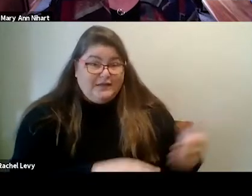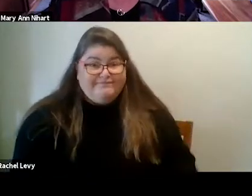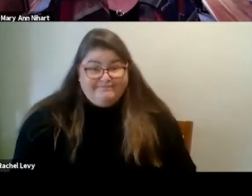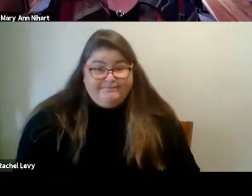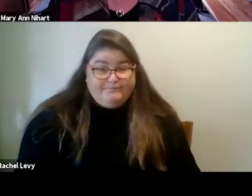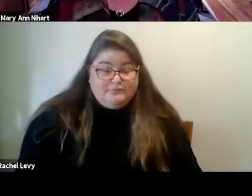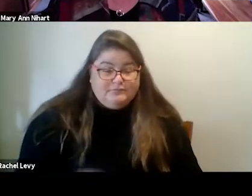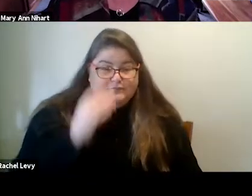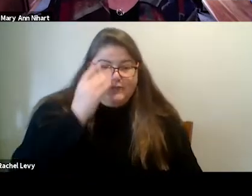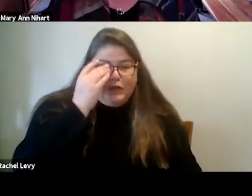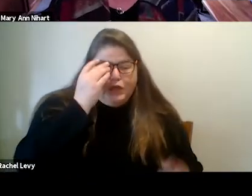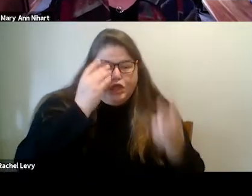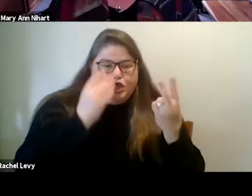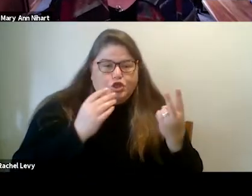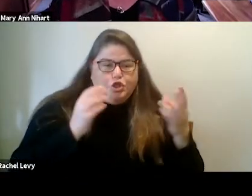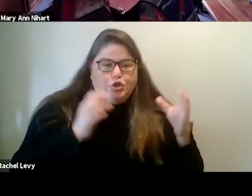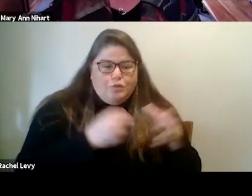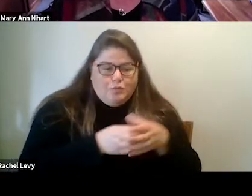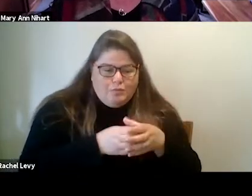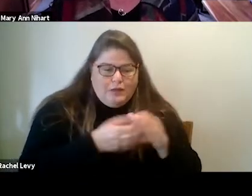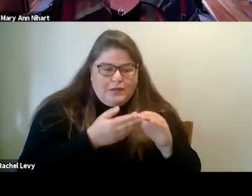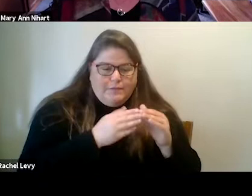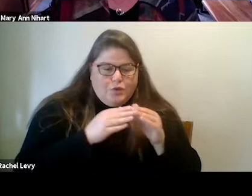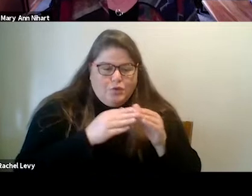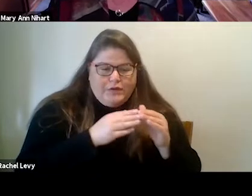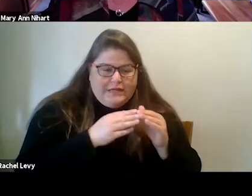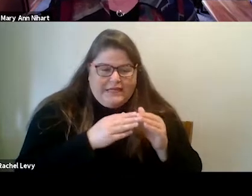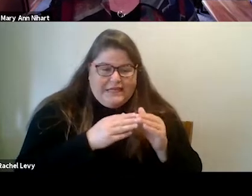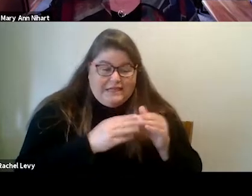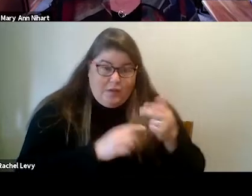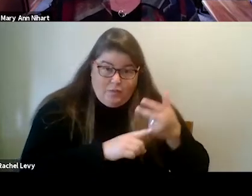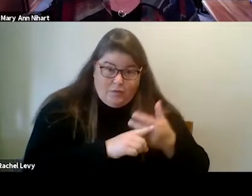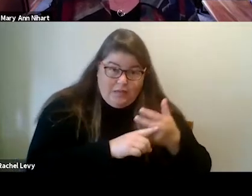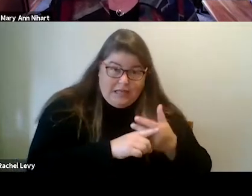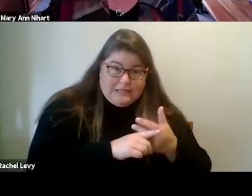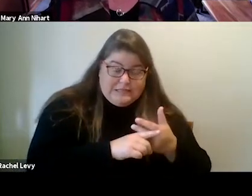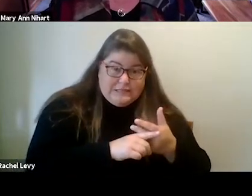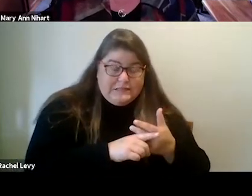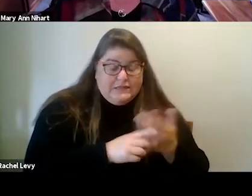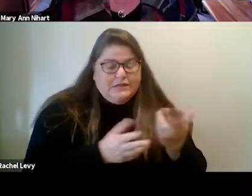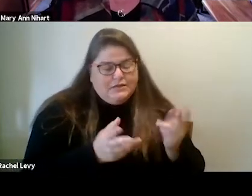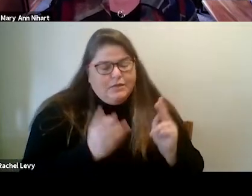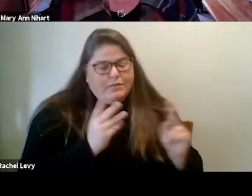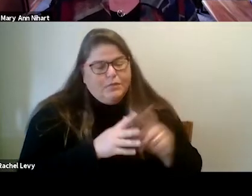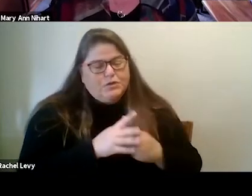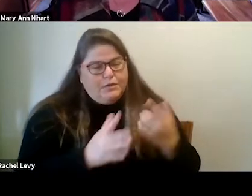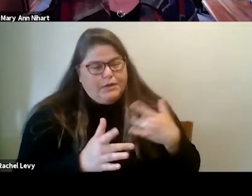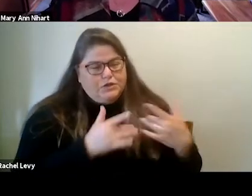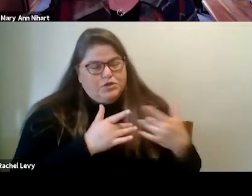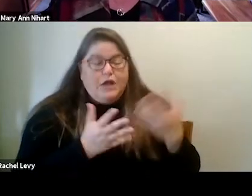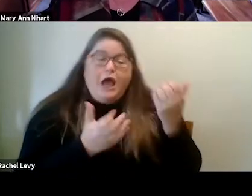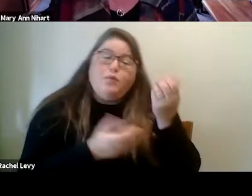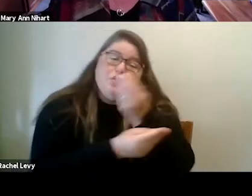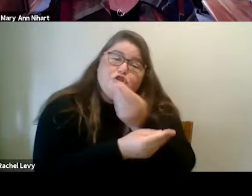3 months brought forward a lot of concern. And I want to share that with you because families reach out every